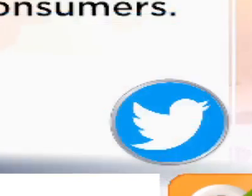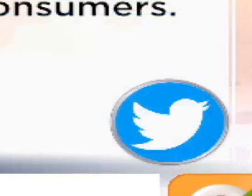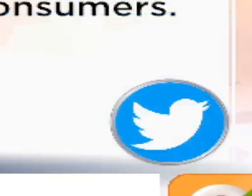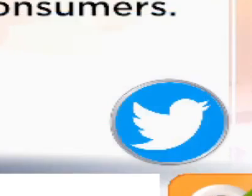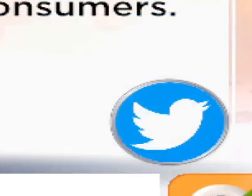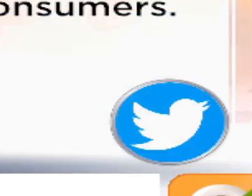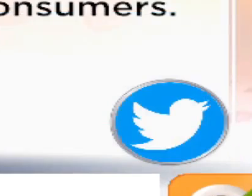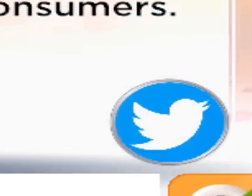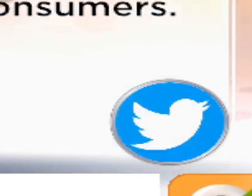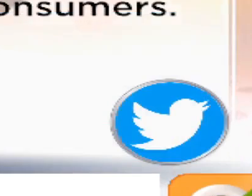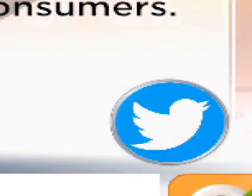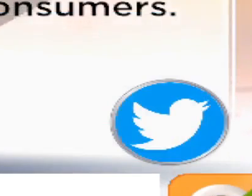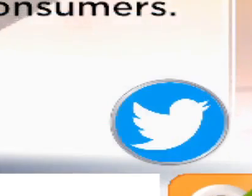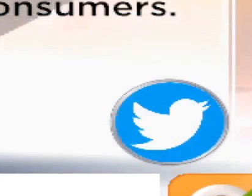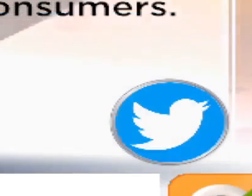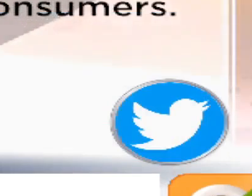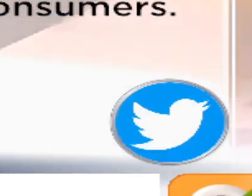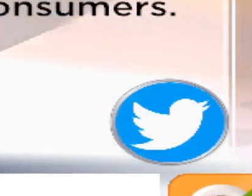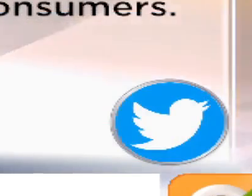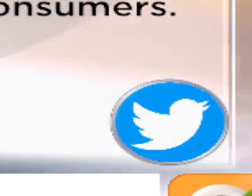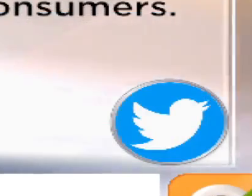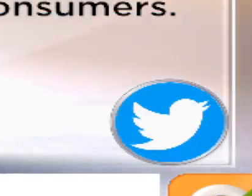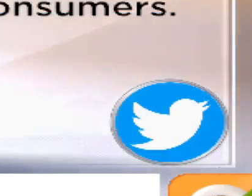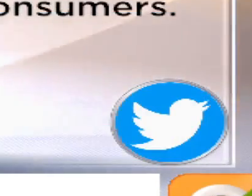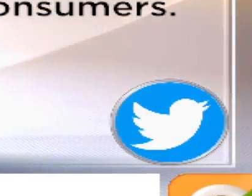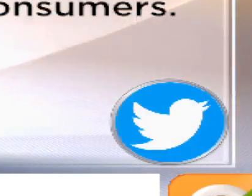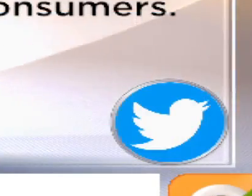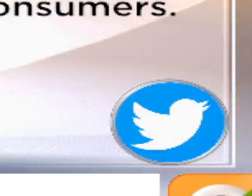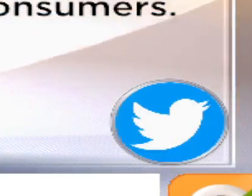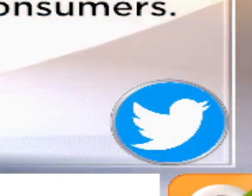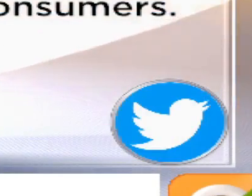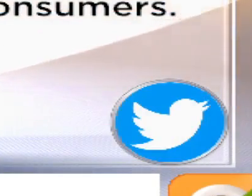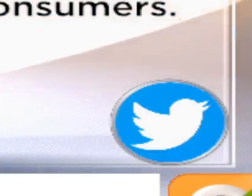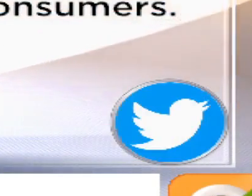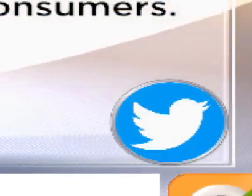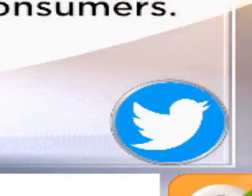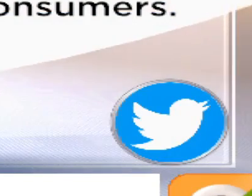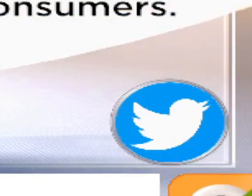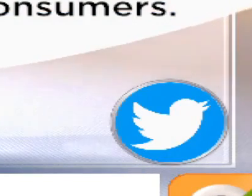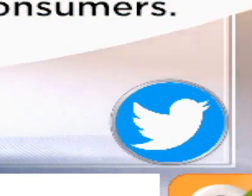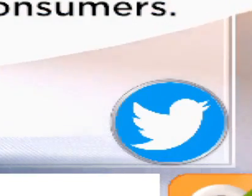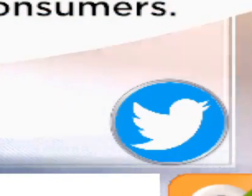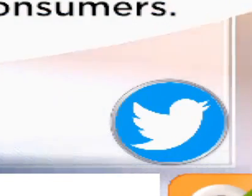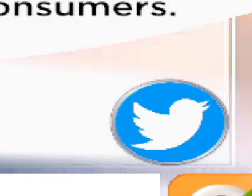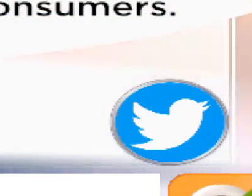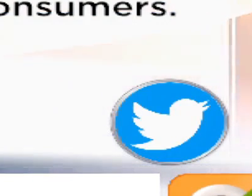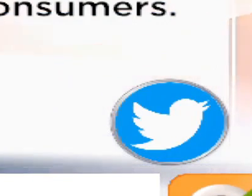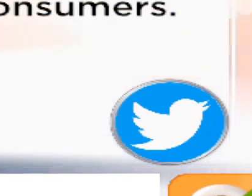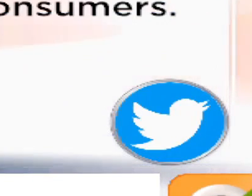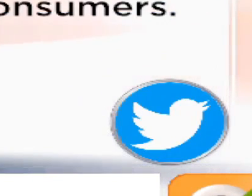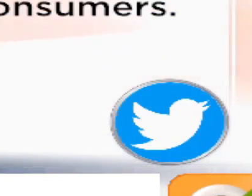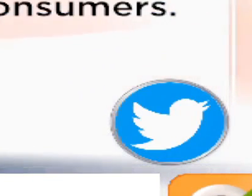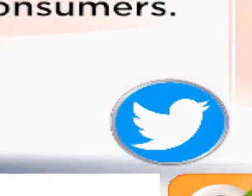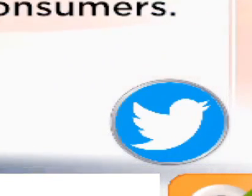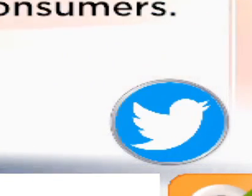looks like LSK President Nelson Harvey. You say, ask Land CS whether she involved the Law Society of Kenya in the formulation of the digital